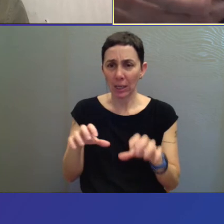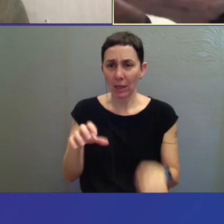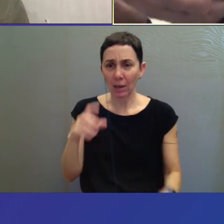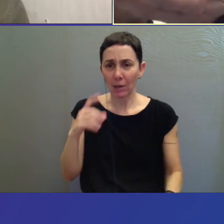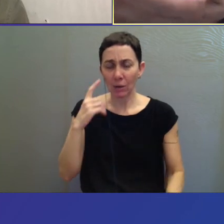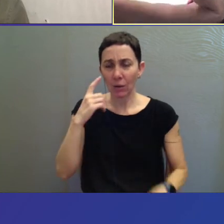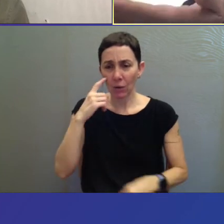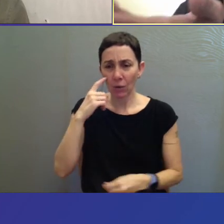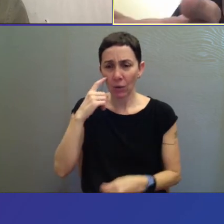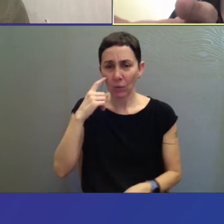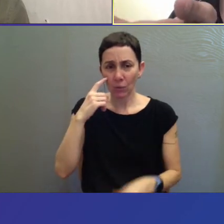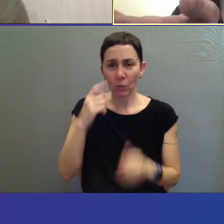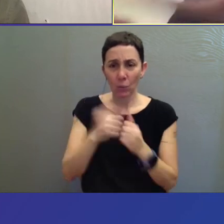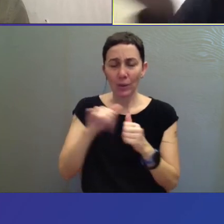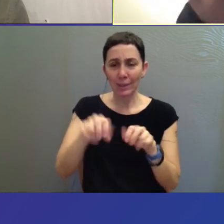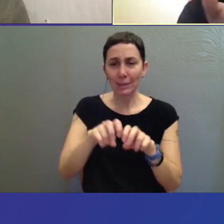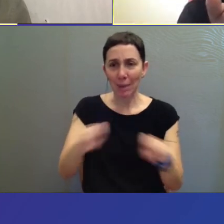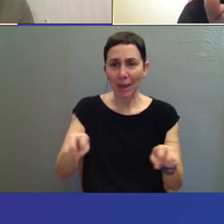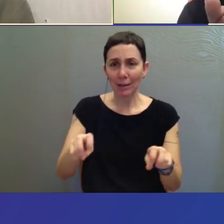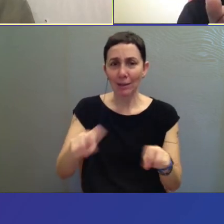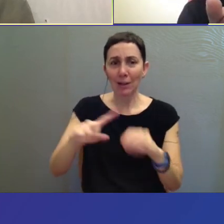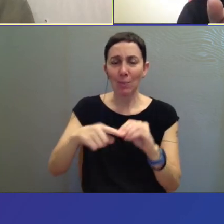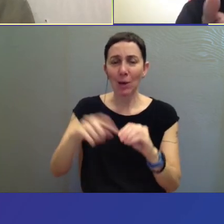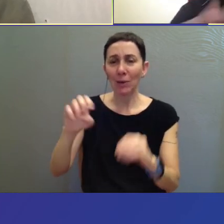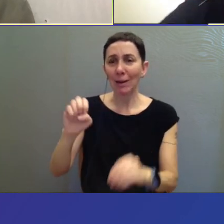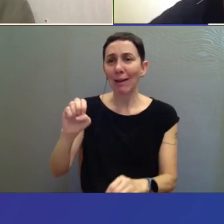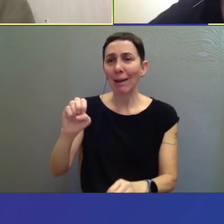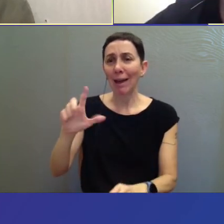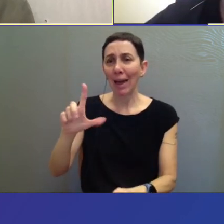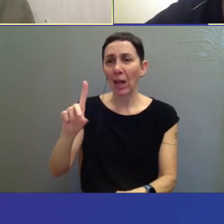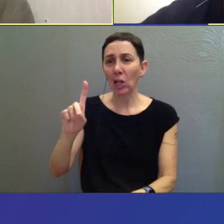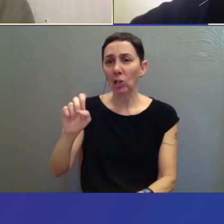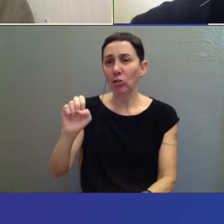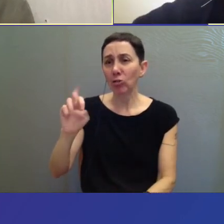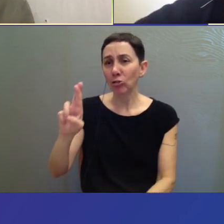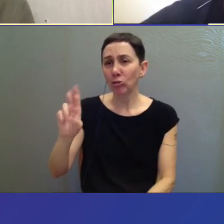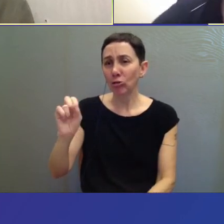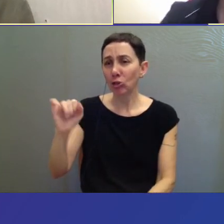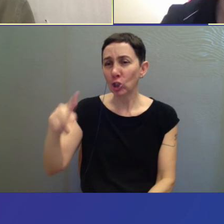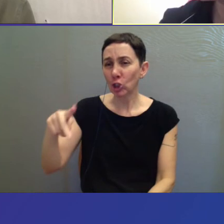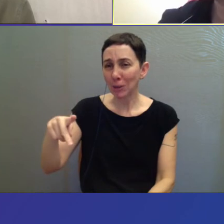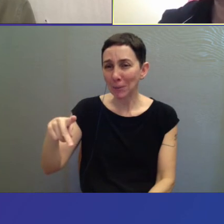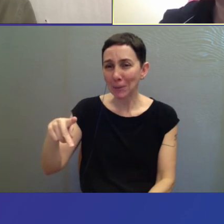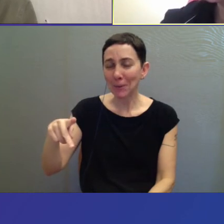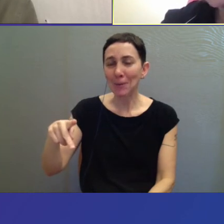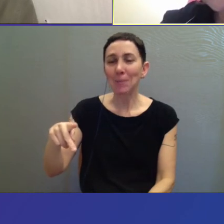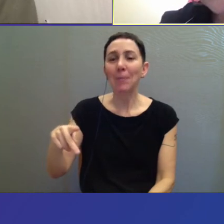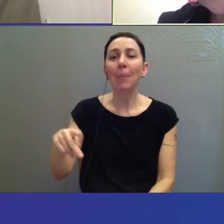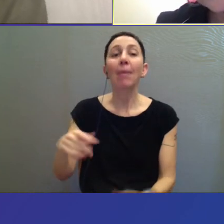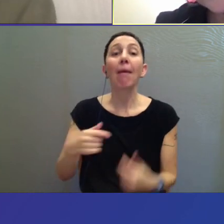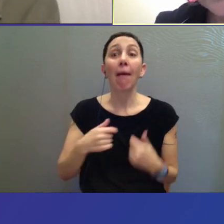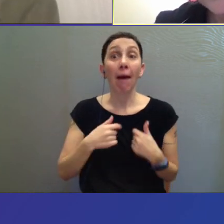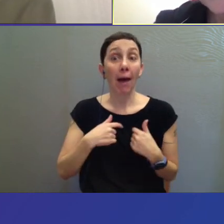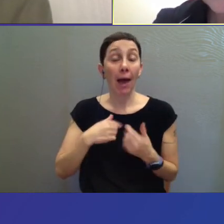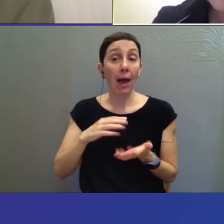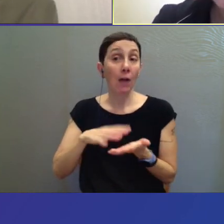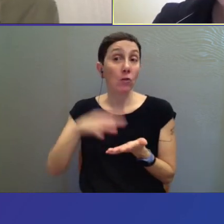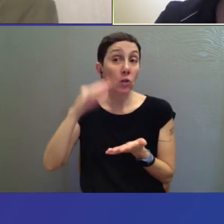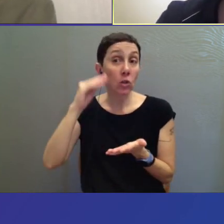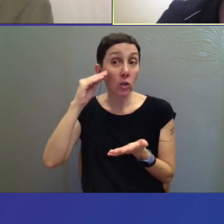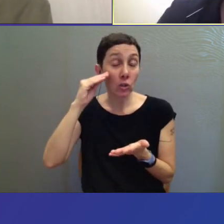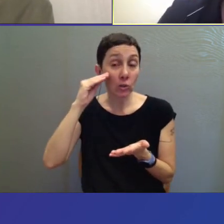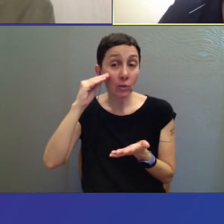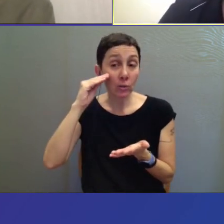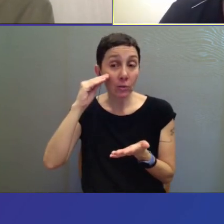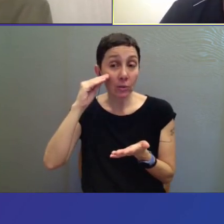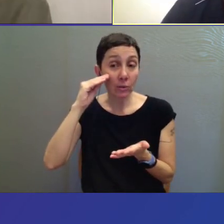panel of, I think it was about eldership, and then I'll pass it on to you. So I will just say that I have learned that